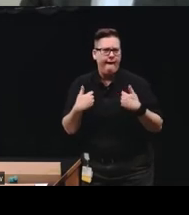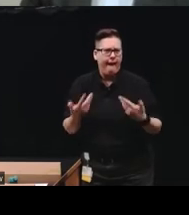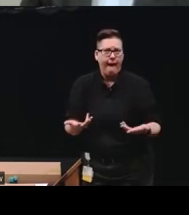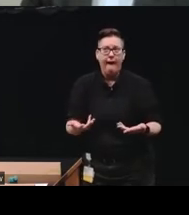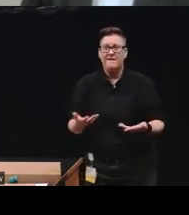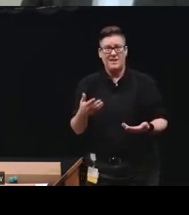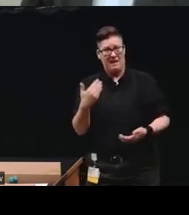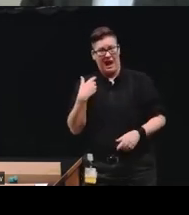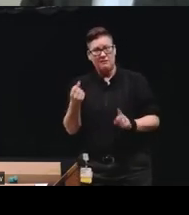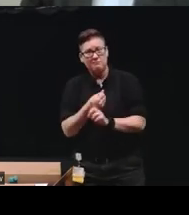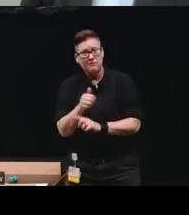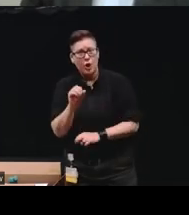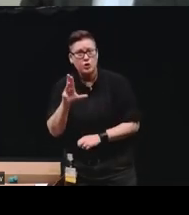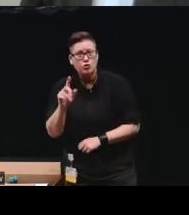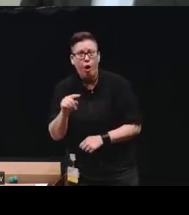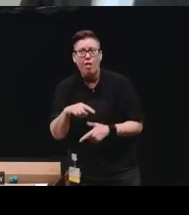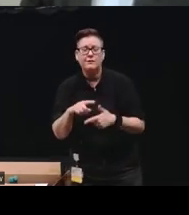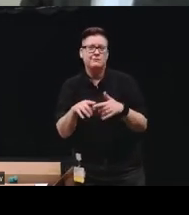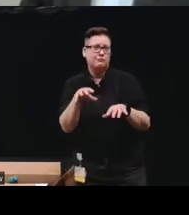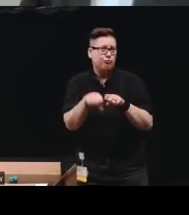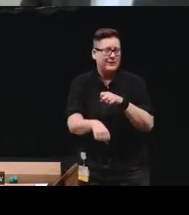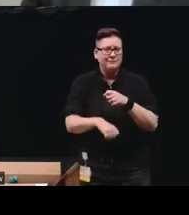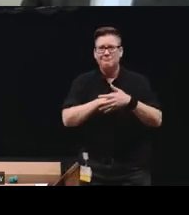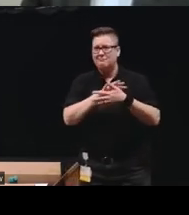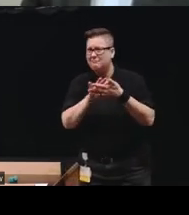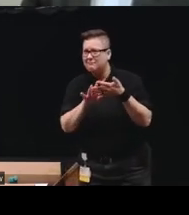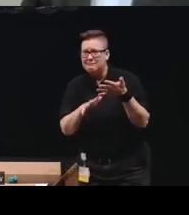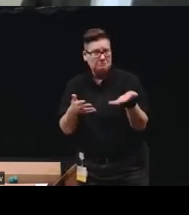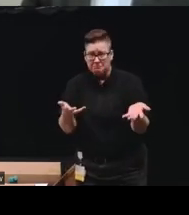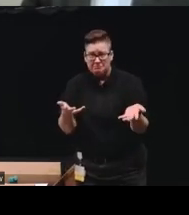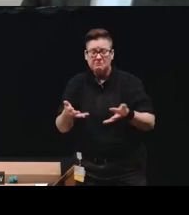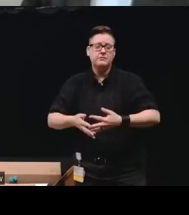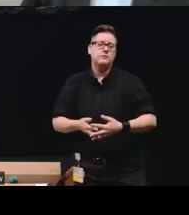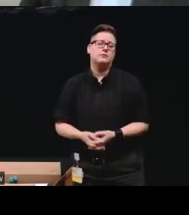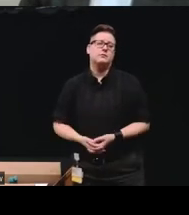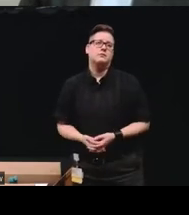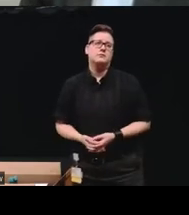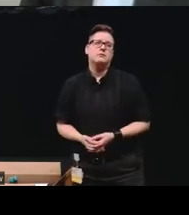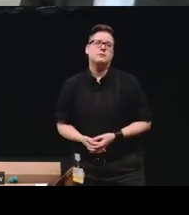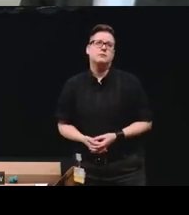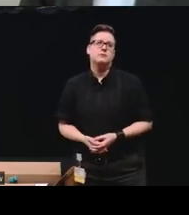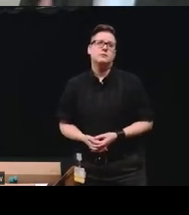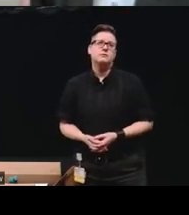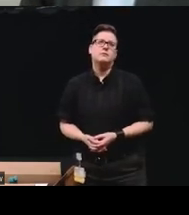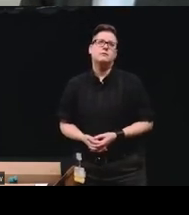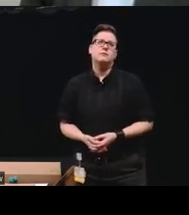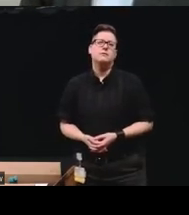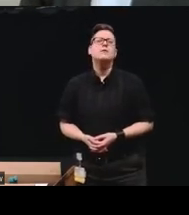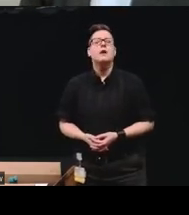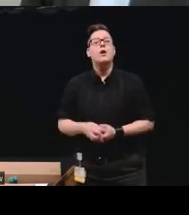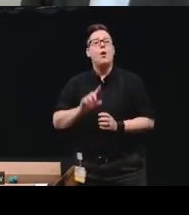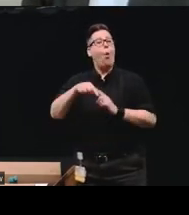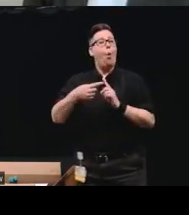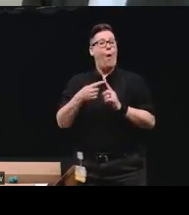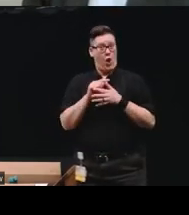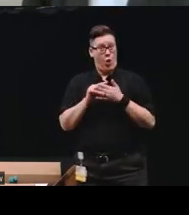with assault or sexual trauma or other experiences like this? Now, when you ask these